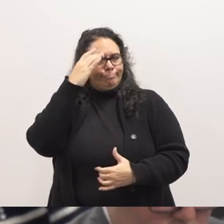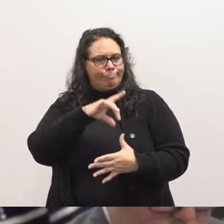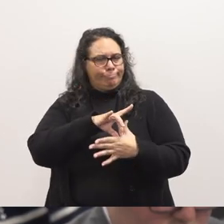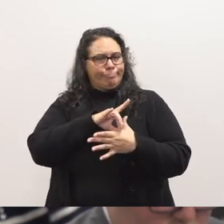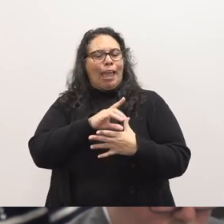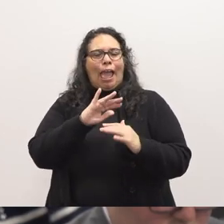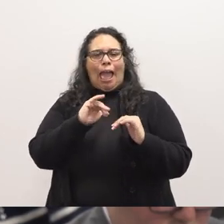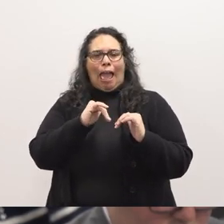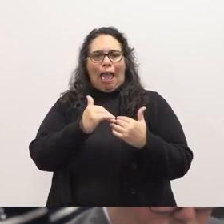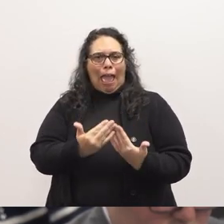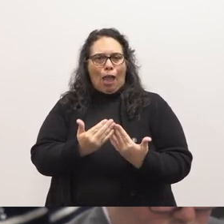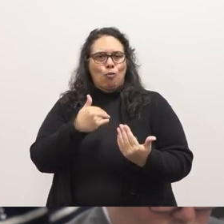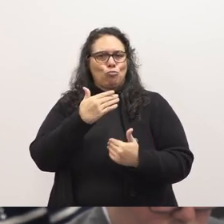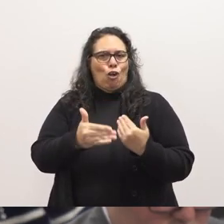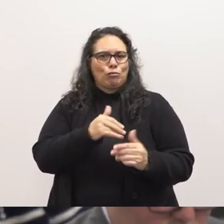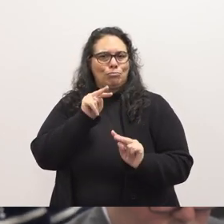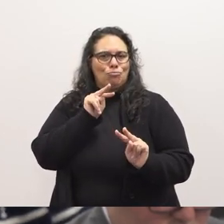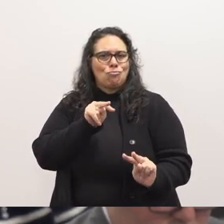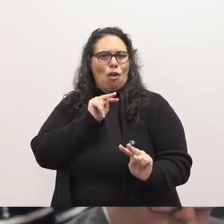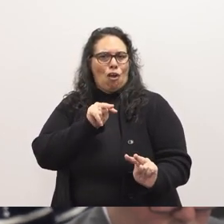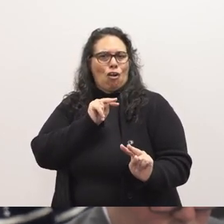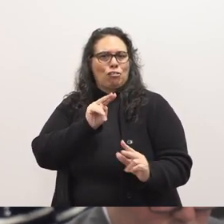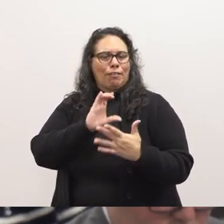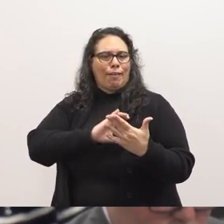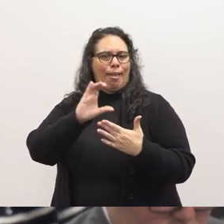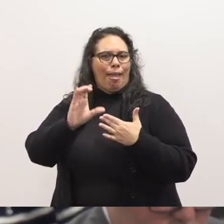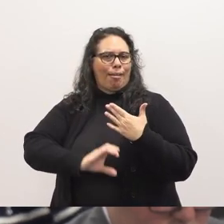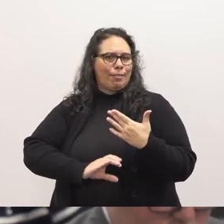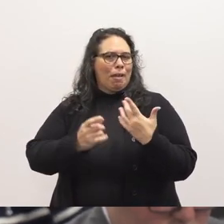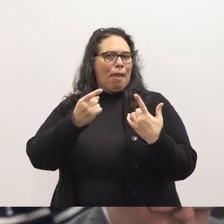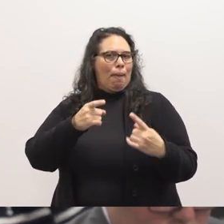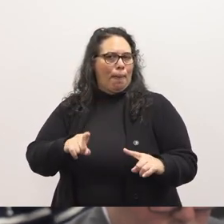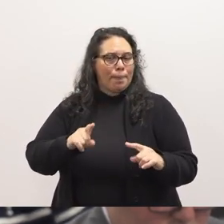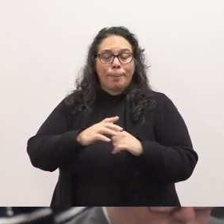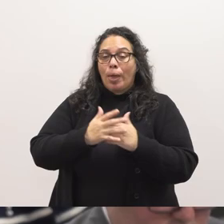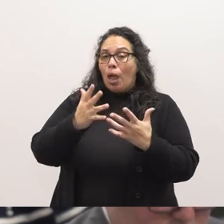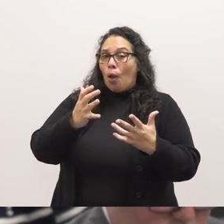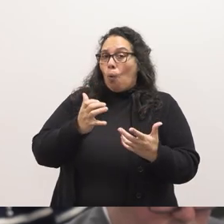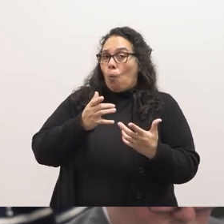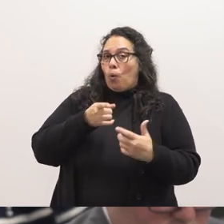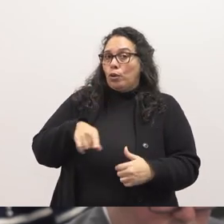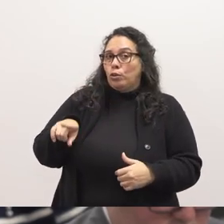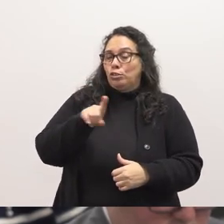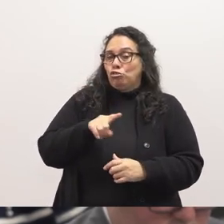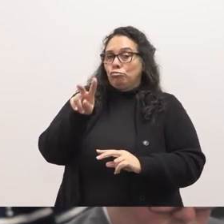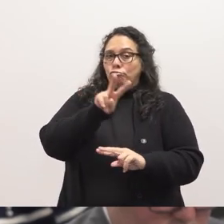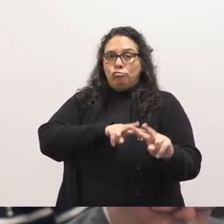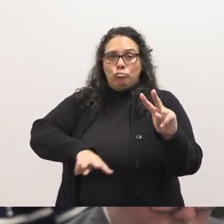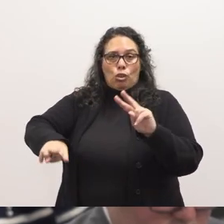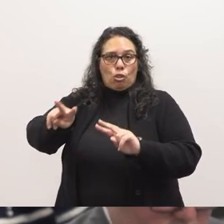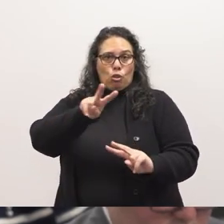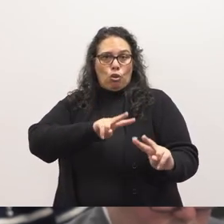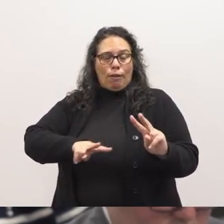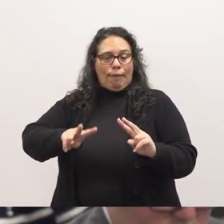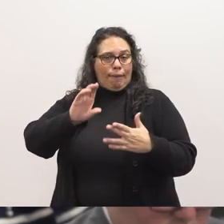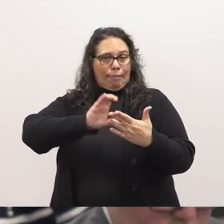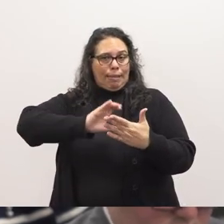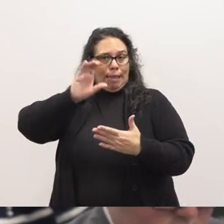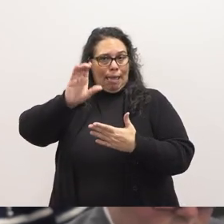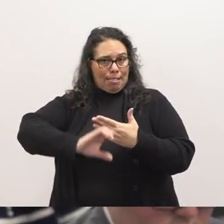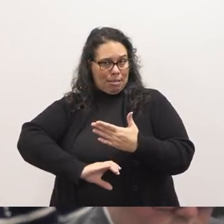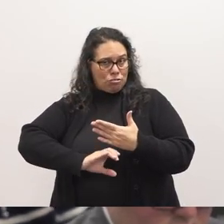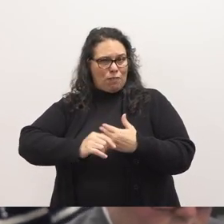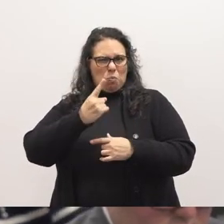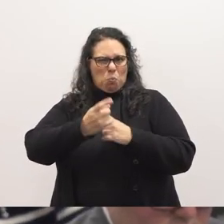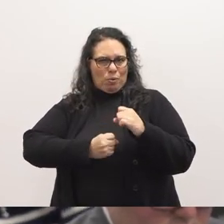the progress monitoring calendar came to be, I want you to take a look at the calendar. And